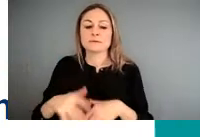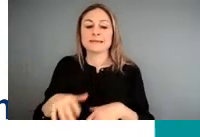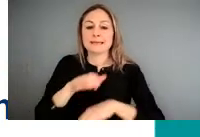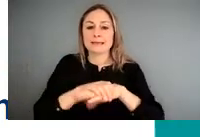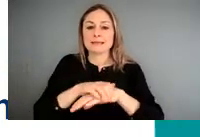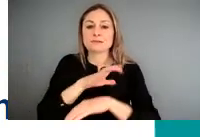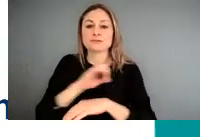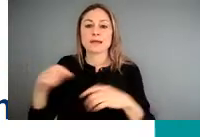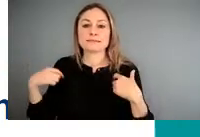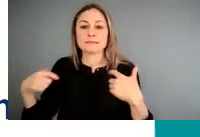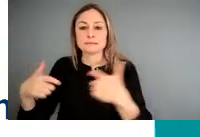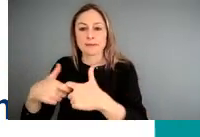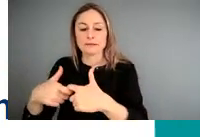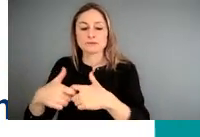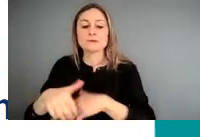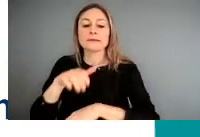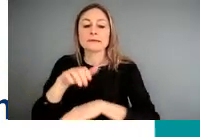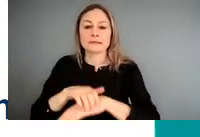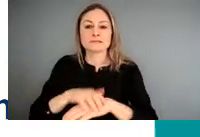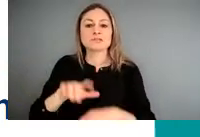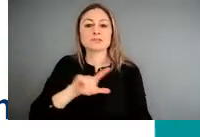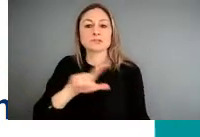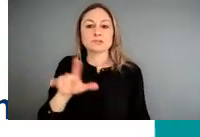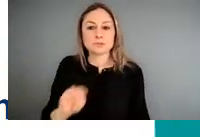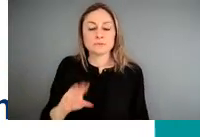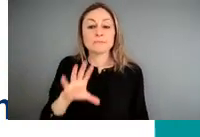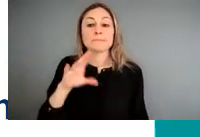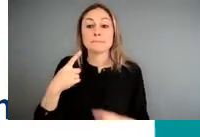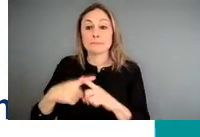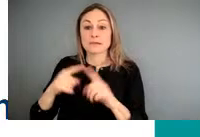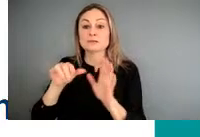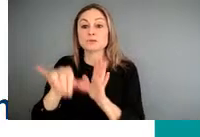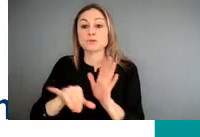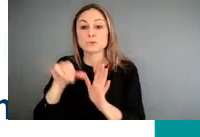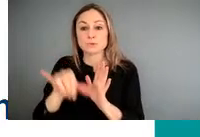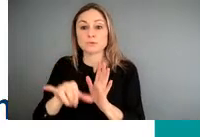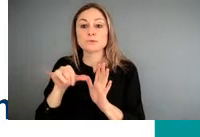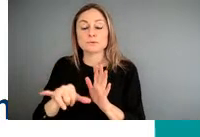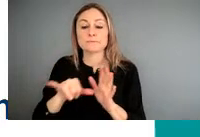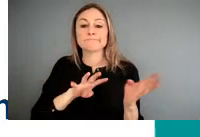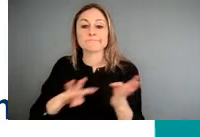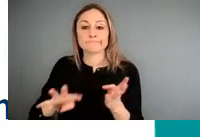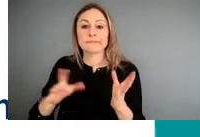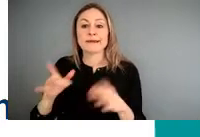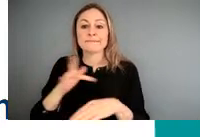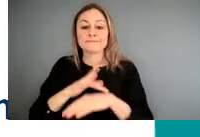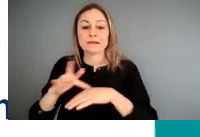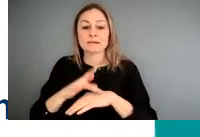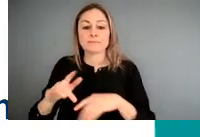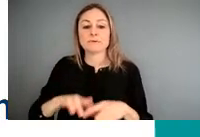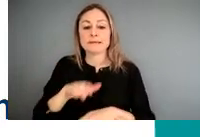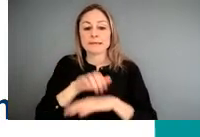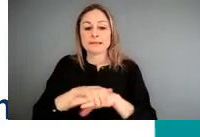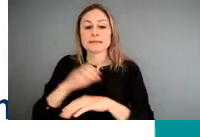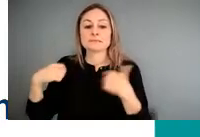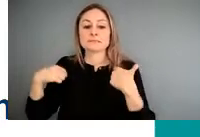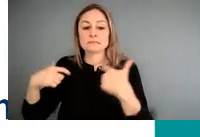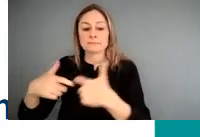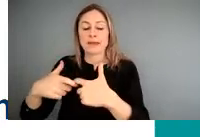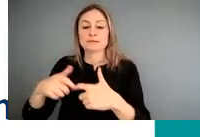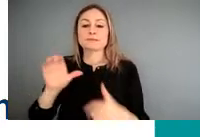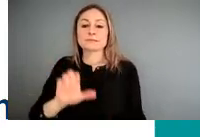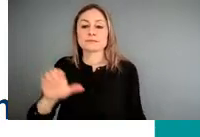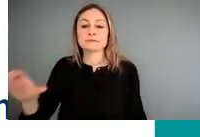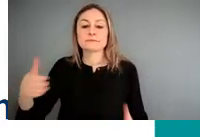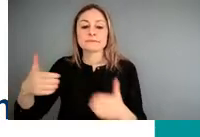closed captions are available within Zoom and YouTube. Users can follow this link to view both English and Spanish captions in a separate